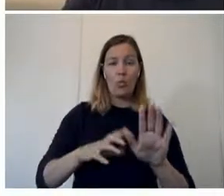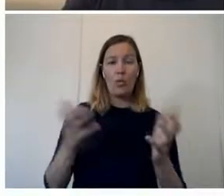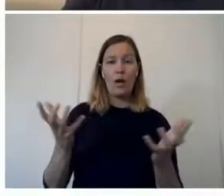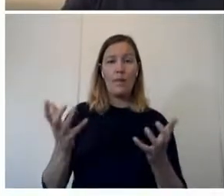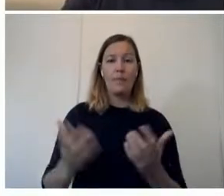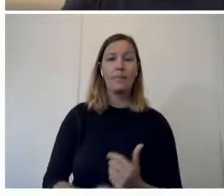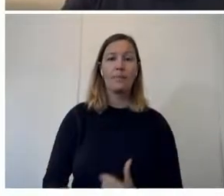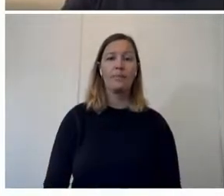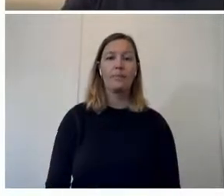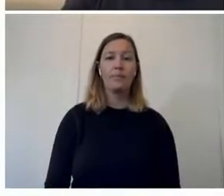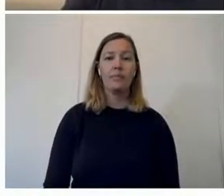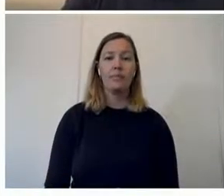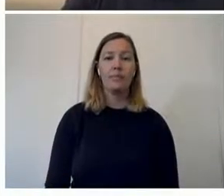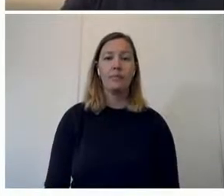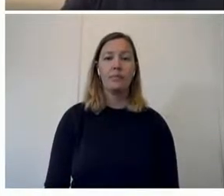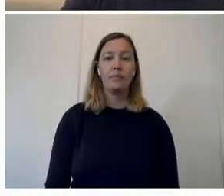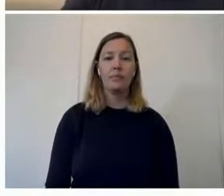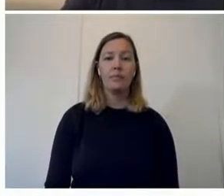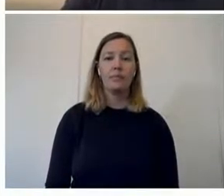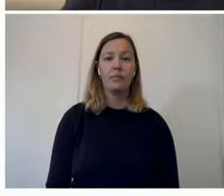geography.